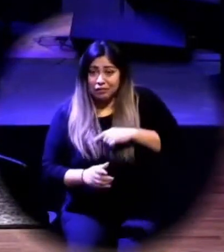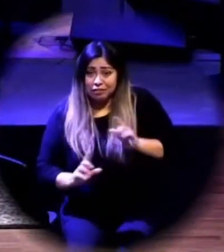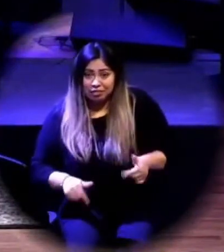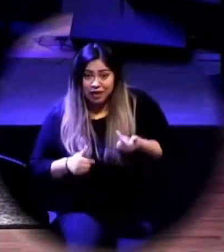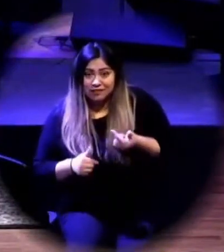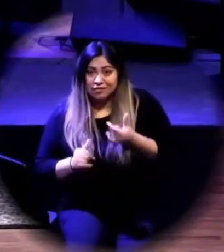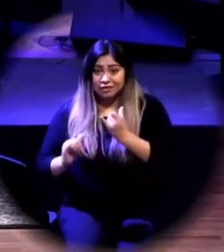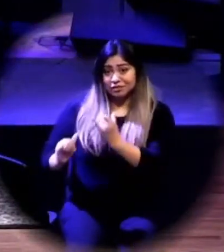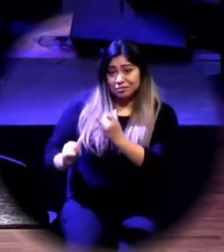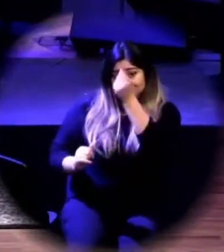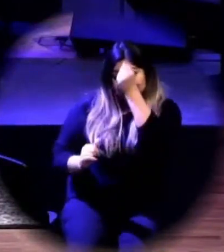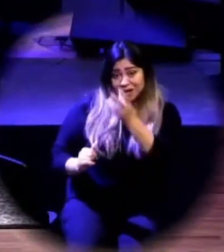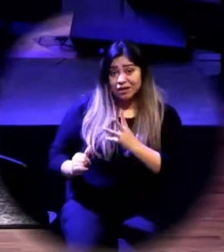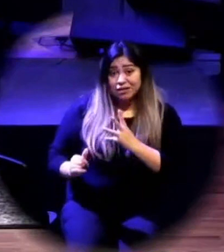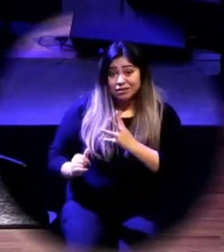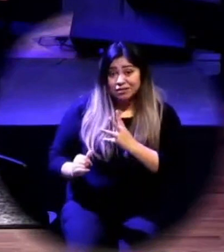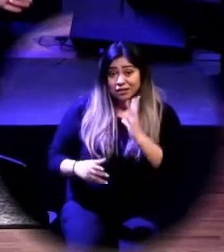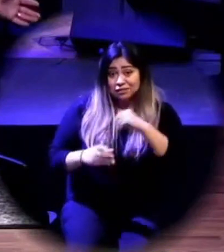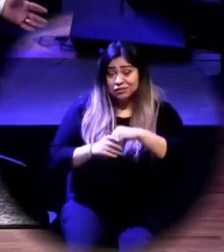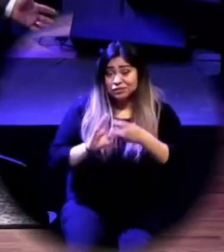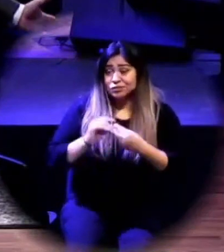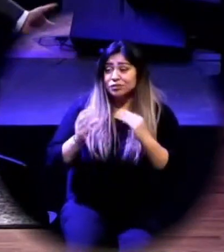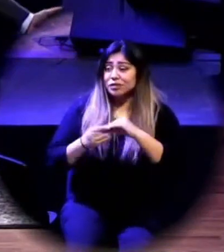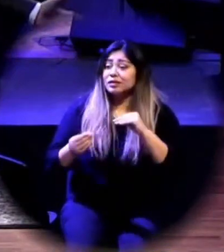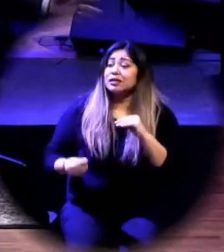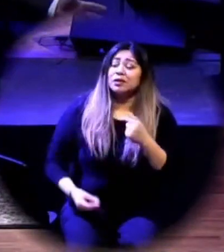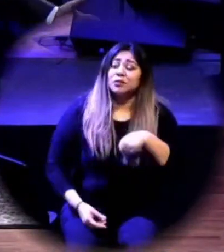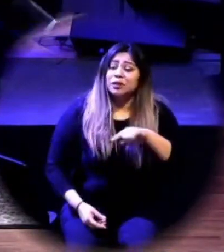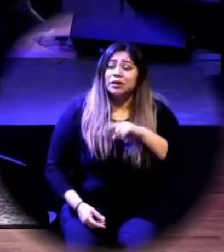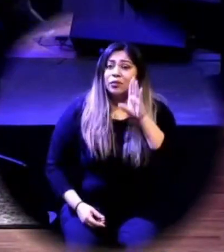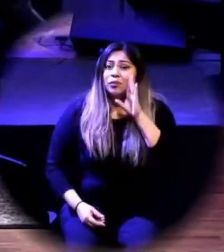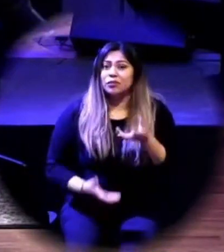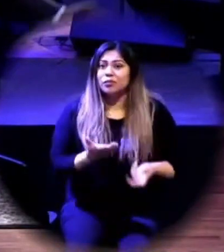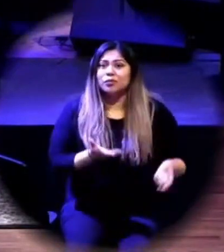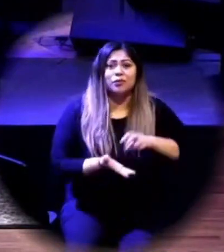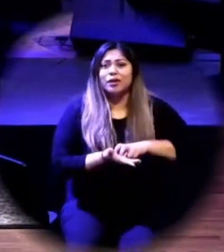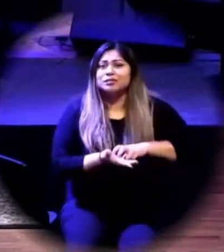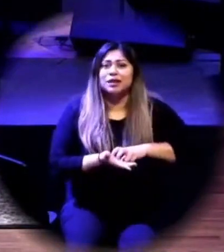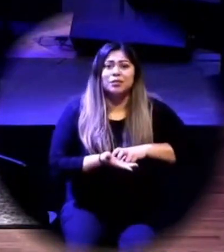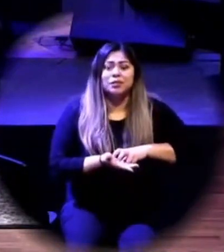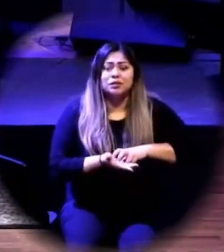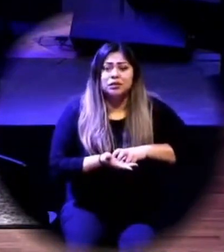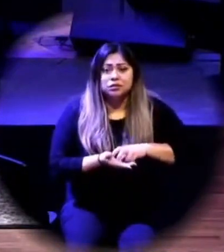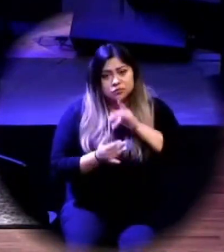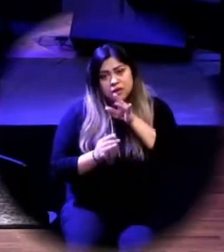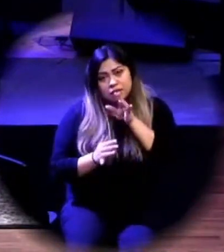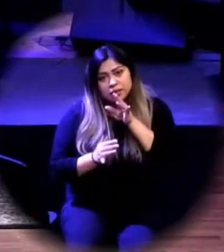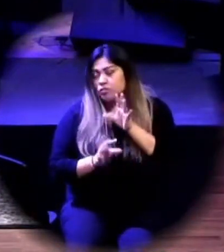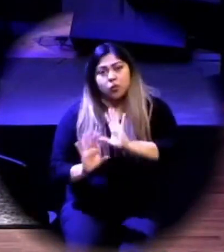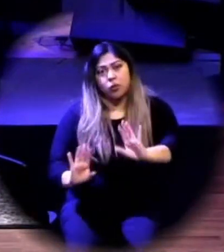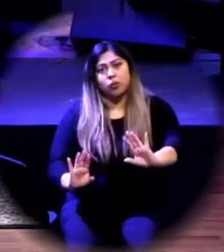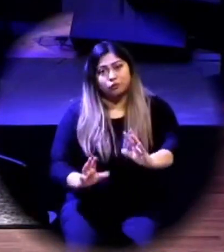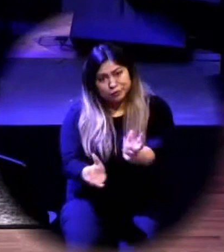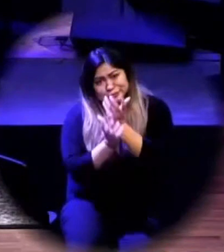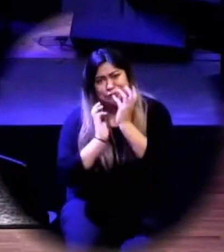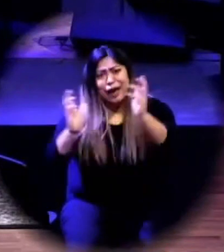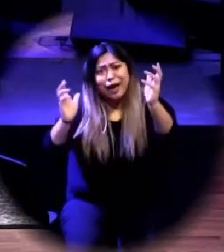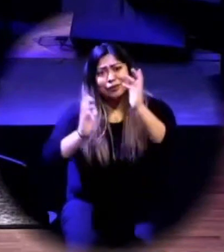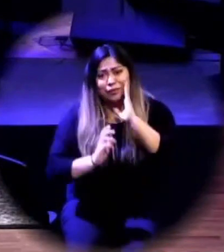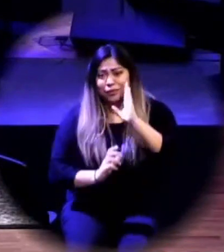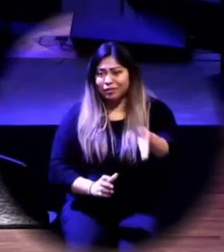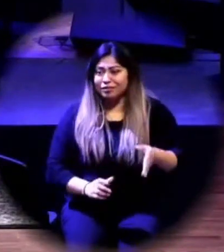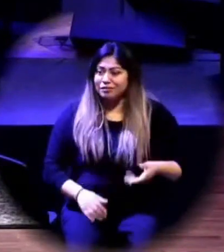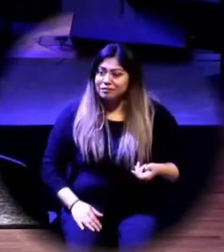our story today, that we will rise up, not just talking, but shouting. And my guess is the very first thing we will do is